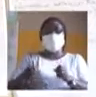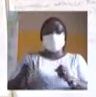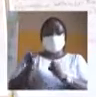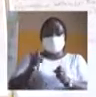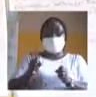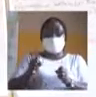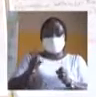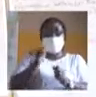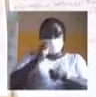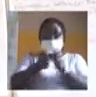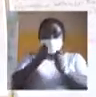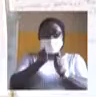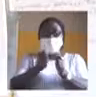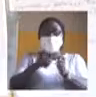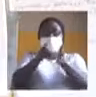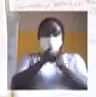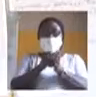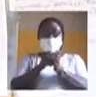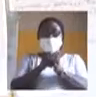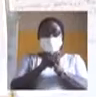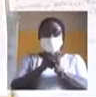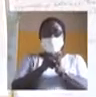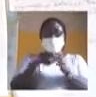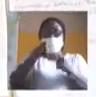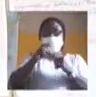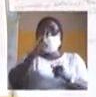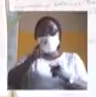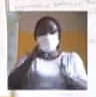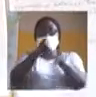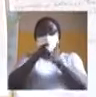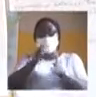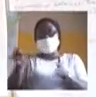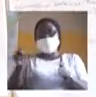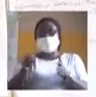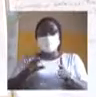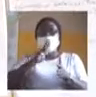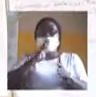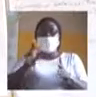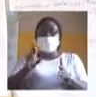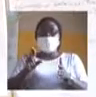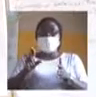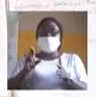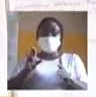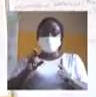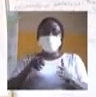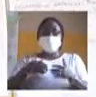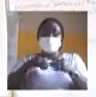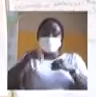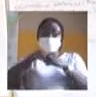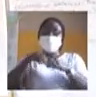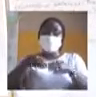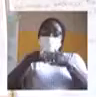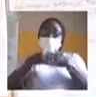two demands are fairly in close substitutes to each other, they are in